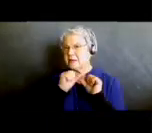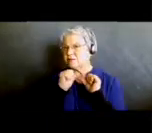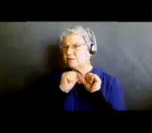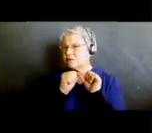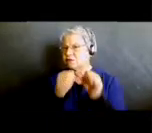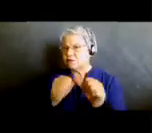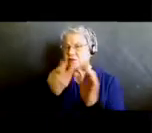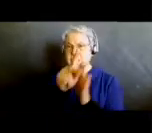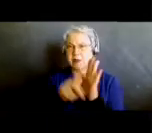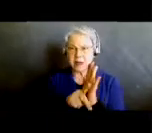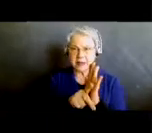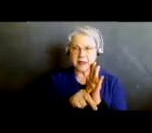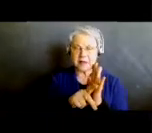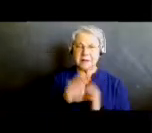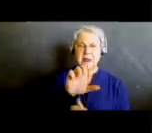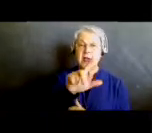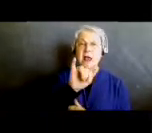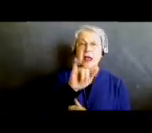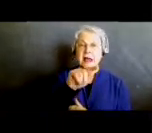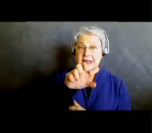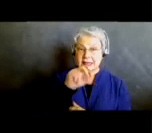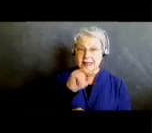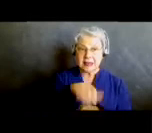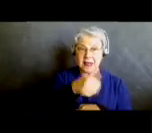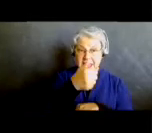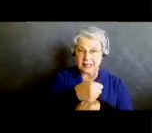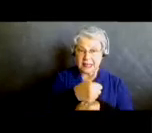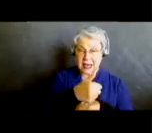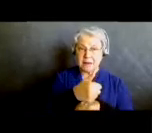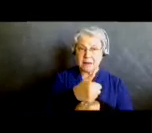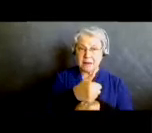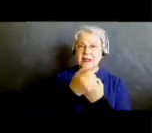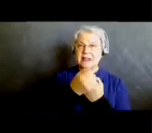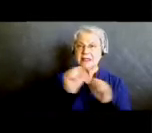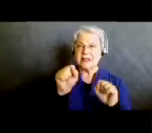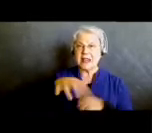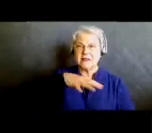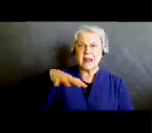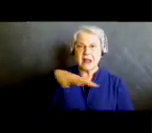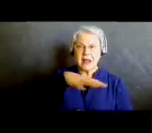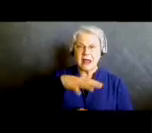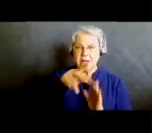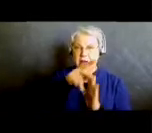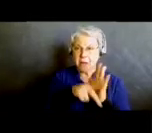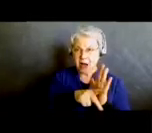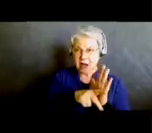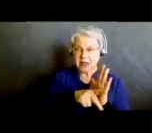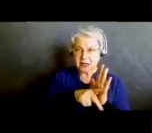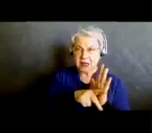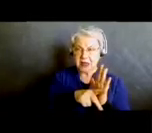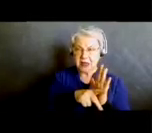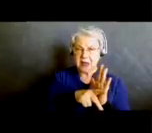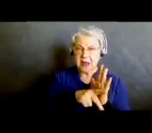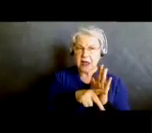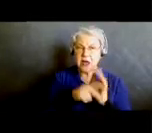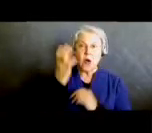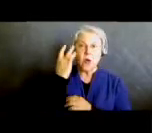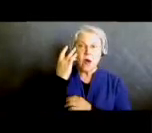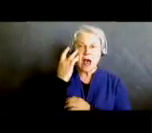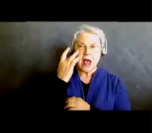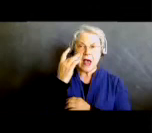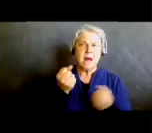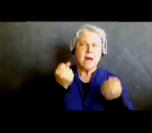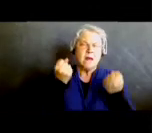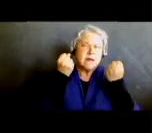So Clinton established a regional safe haven policy in response to an uptick in Cuban and